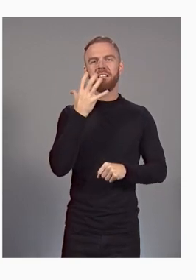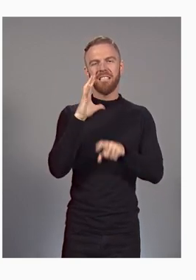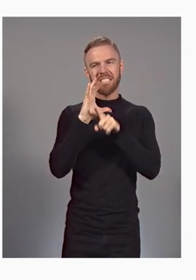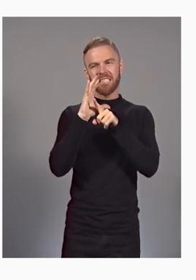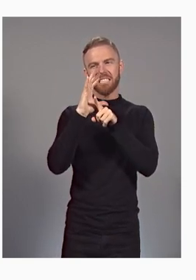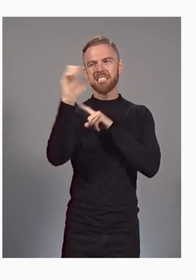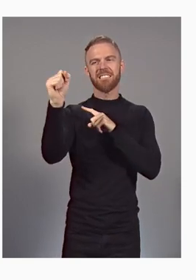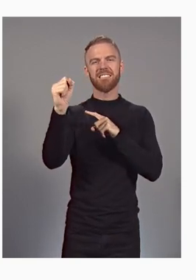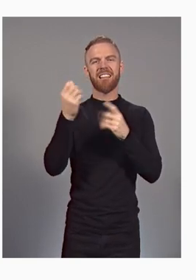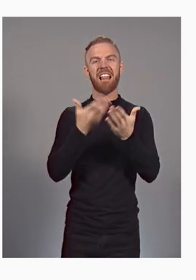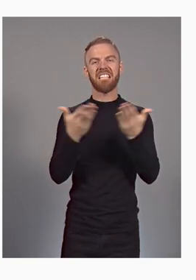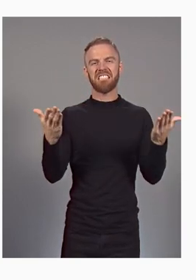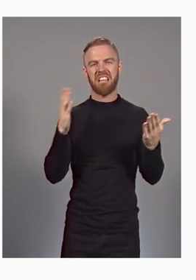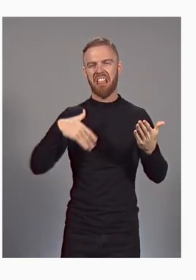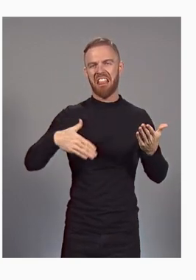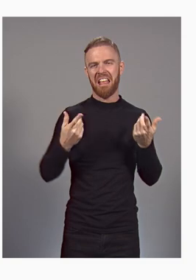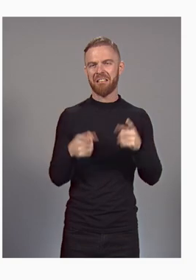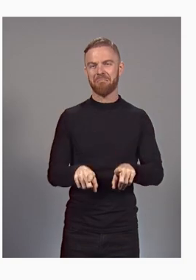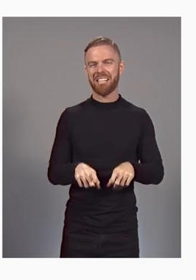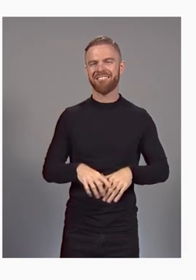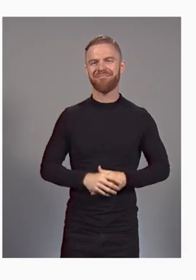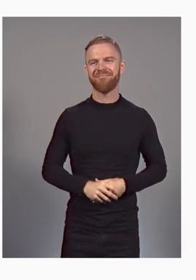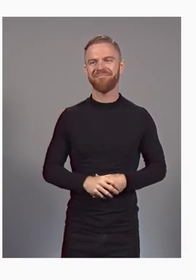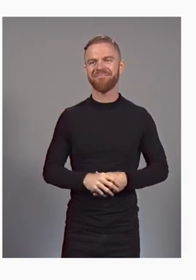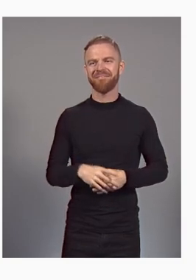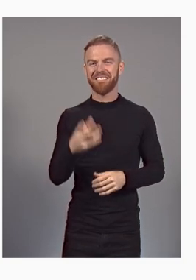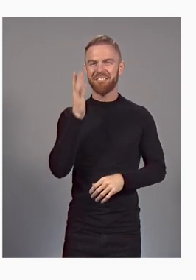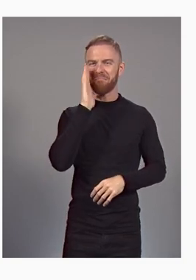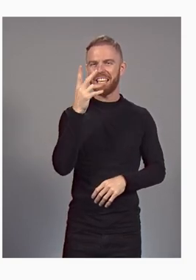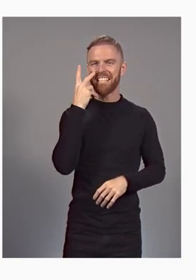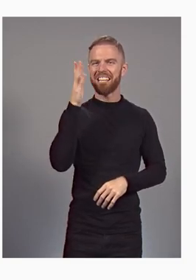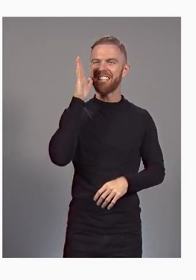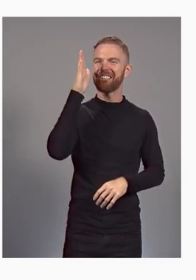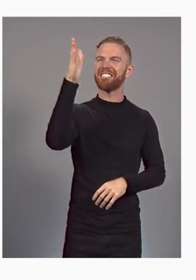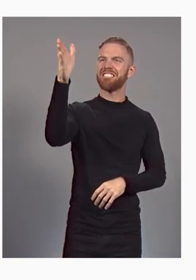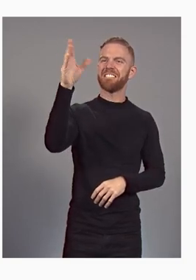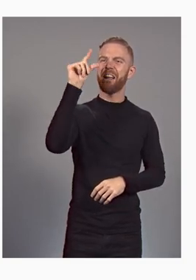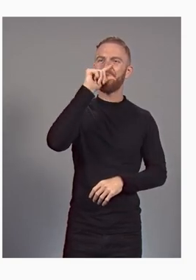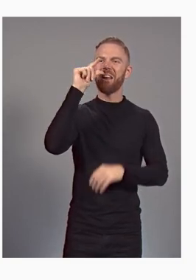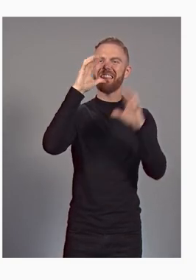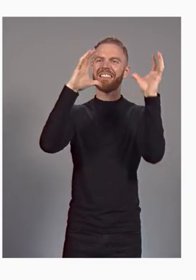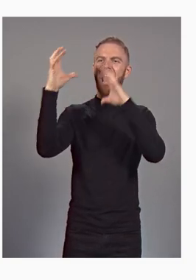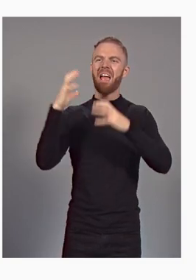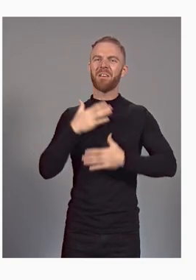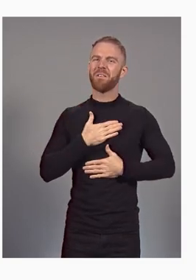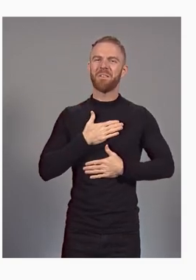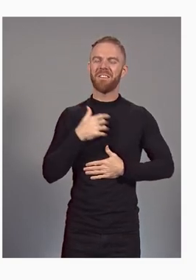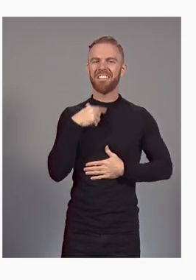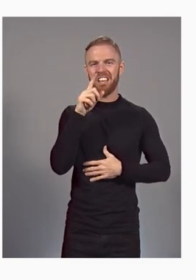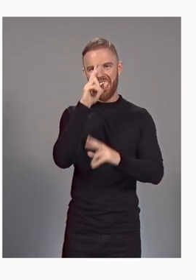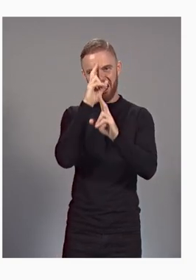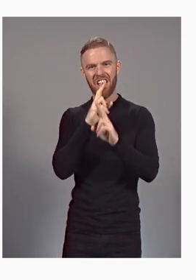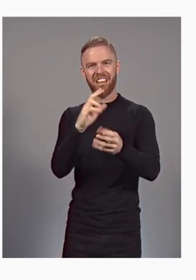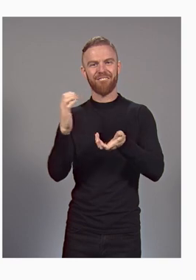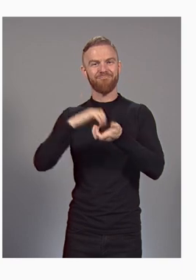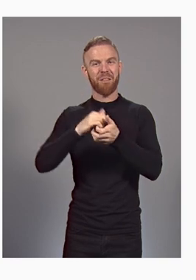That's what I see as the future of Google Cloud, and we are grateful for the opportunity to partner with you on this journey. Thank you